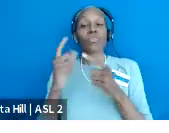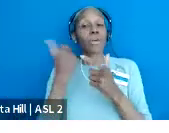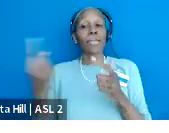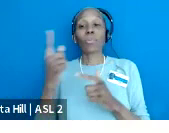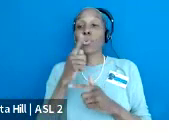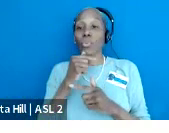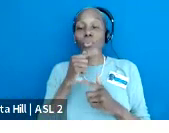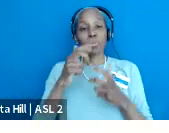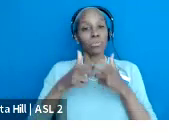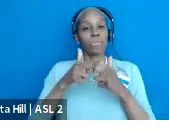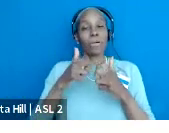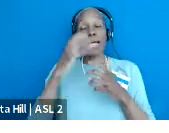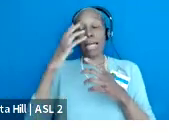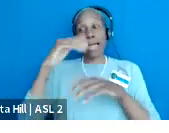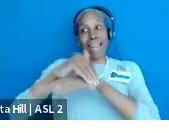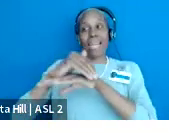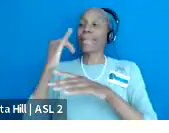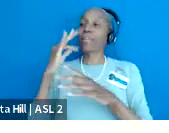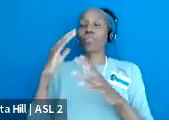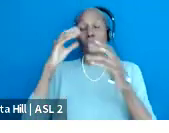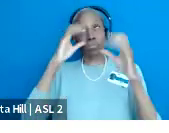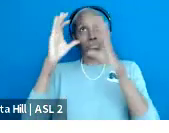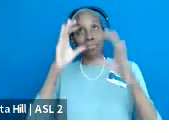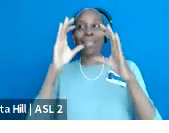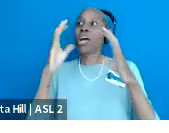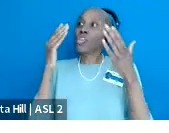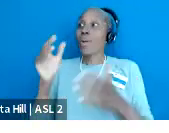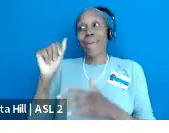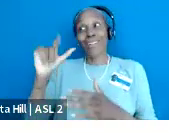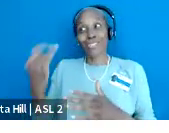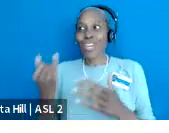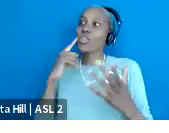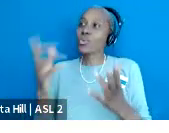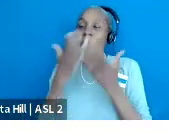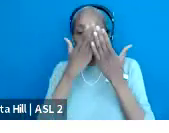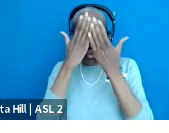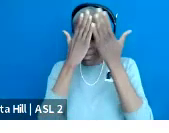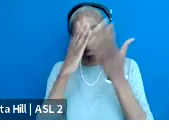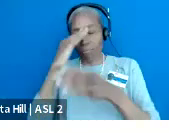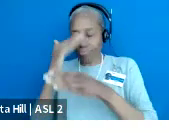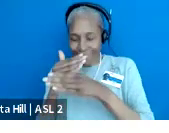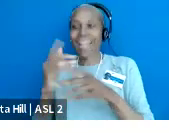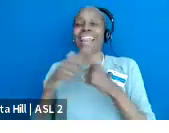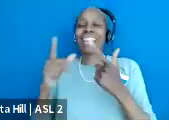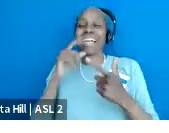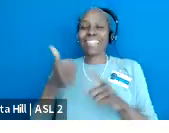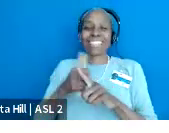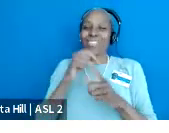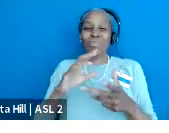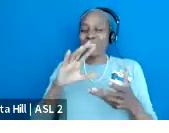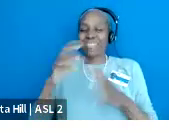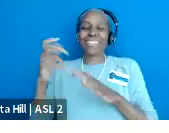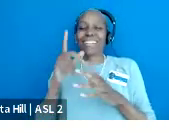anyone's having some trouble sleeping at night, you can read our ALJ decisions, which are, redacted to not disclose personal information, but